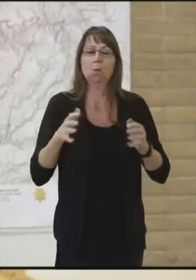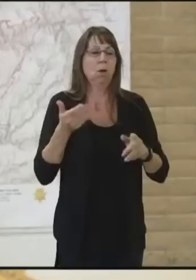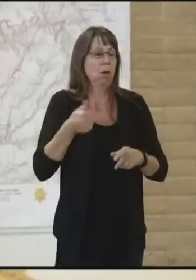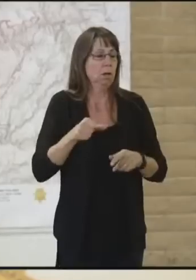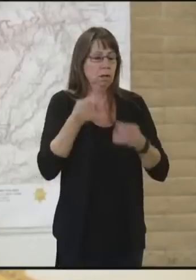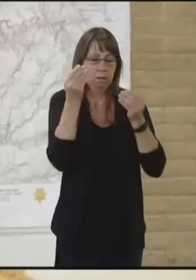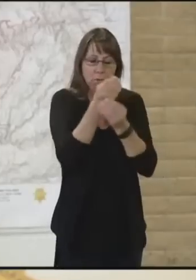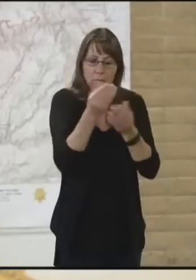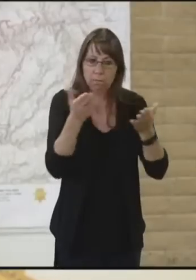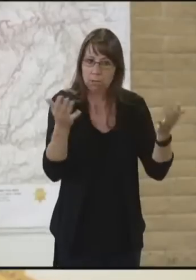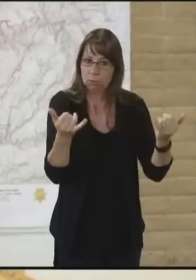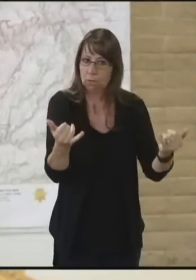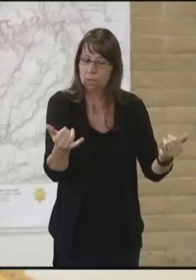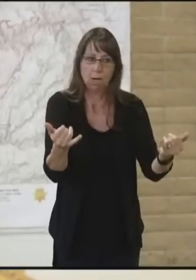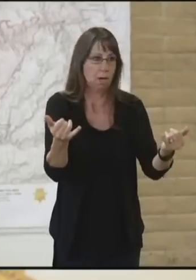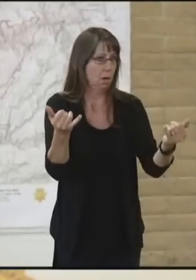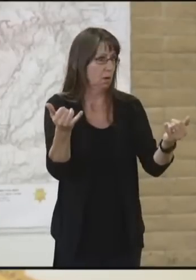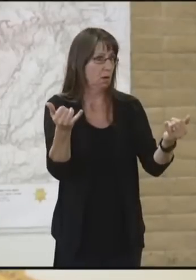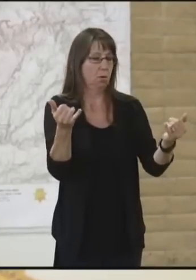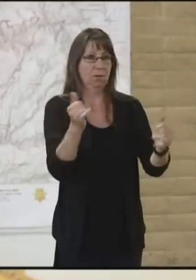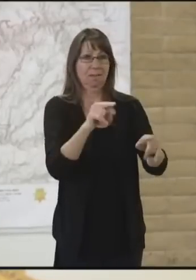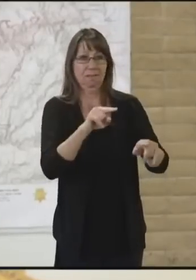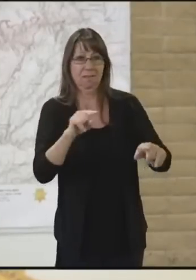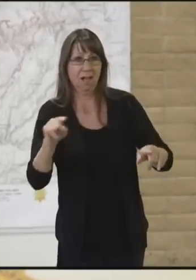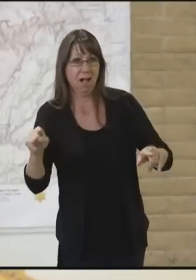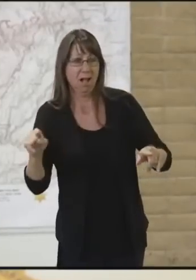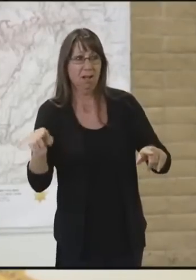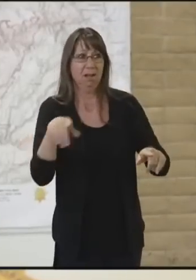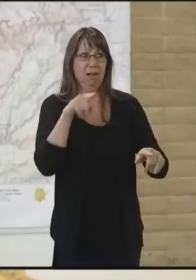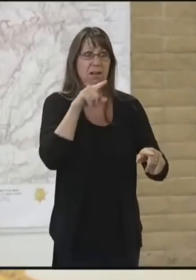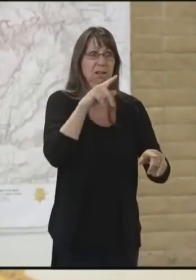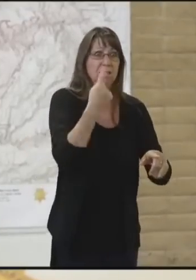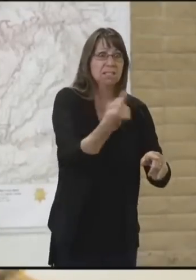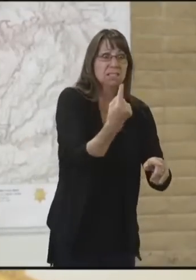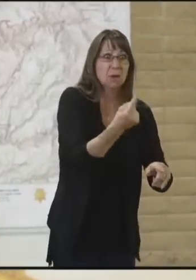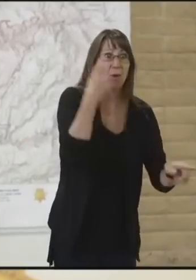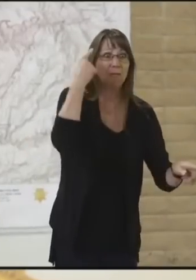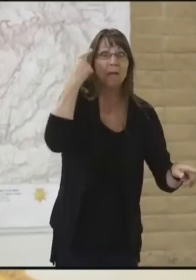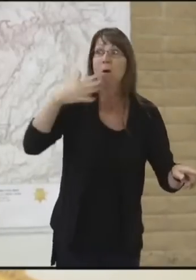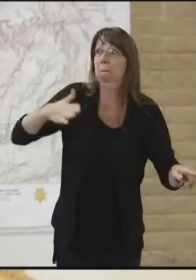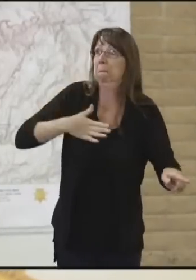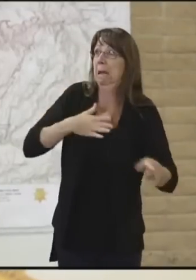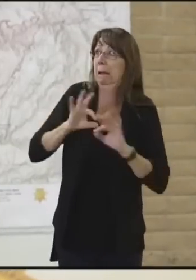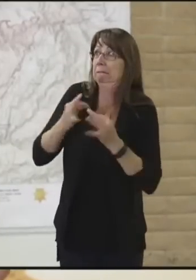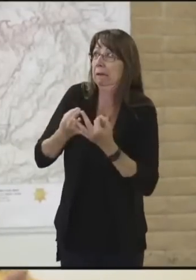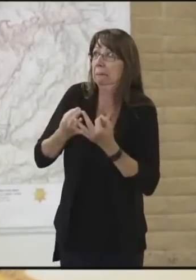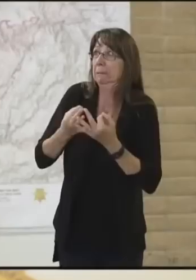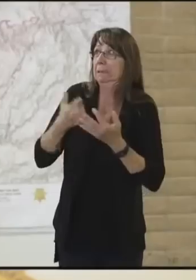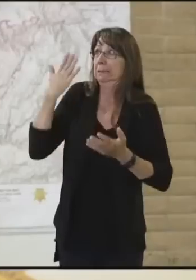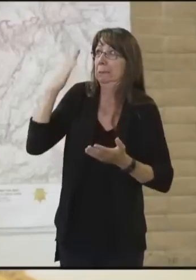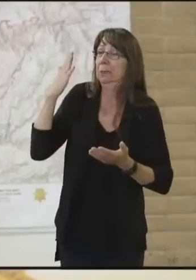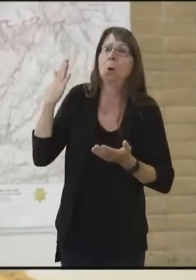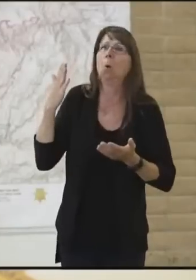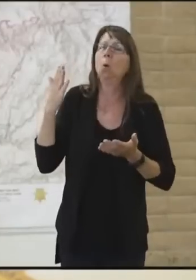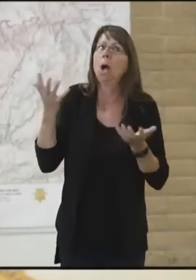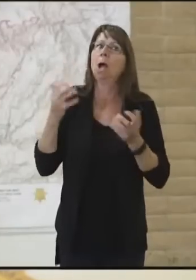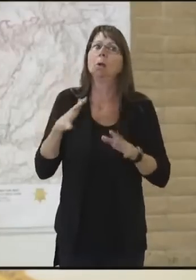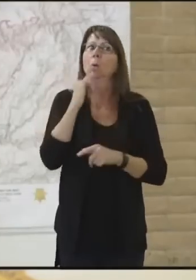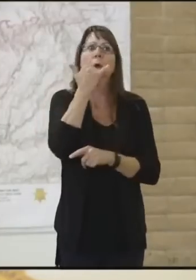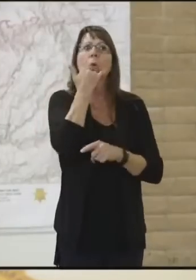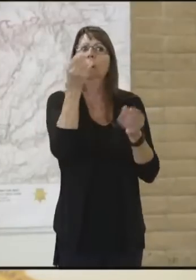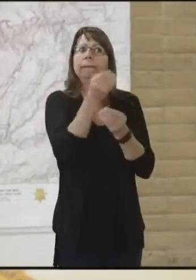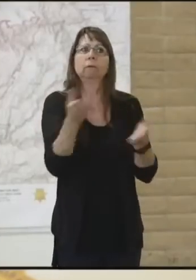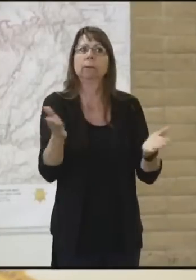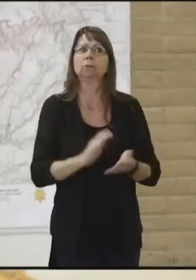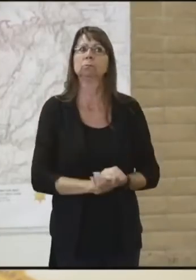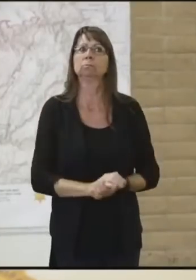here that could lead someone to believe that it may be a loved one of theirs incorrectly. I don't want that to